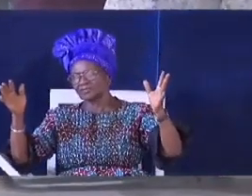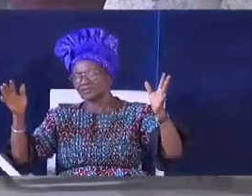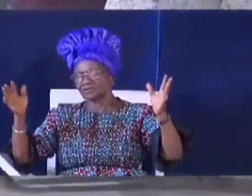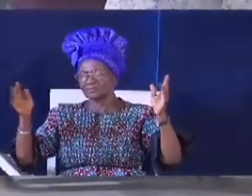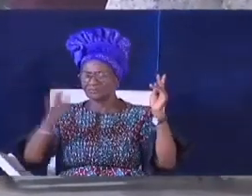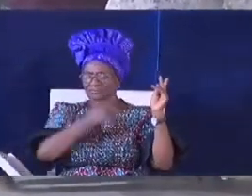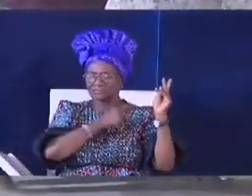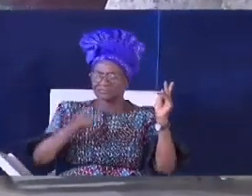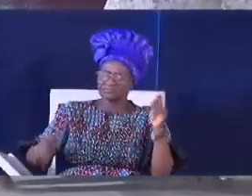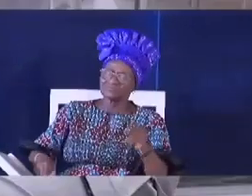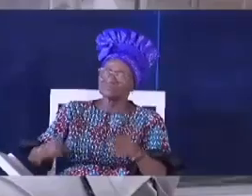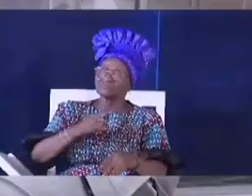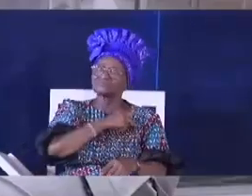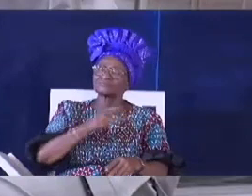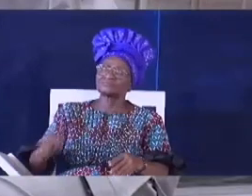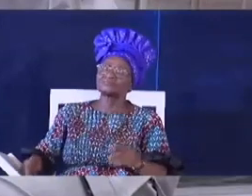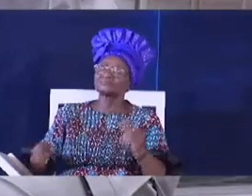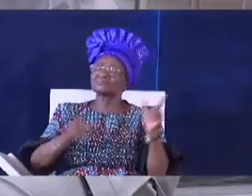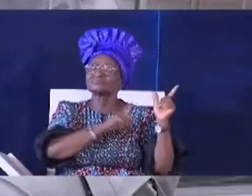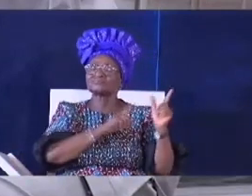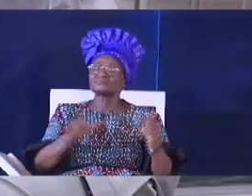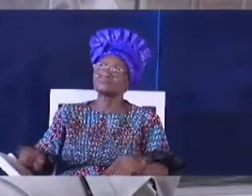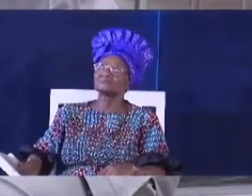King of Kings and Lord of Lords,